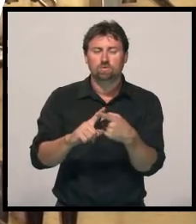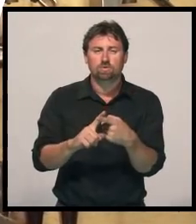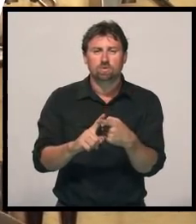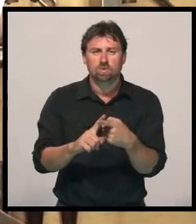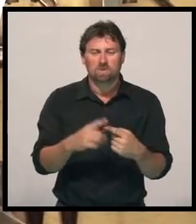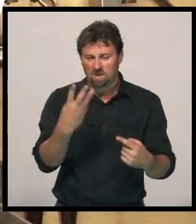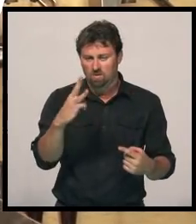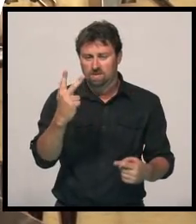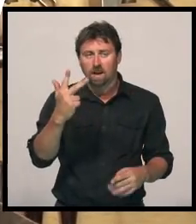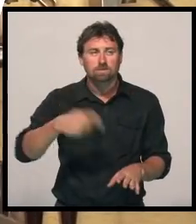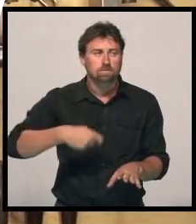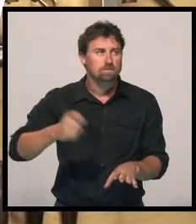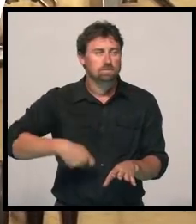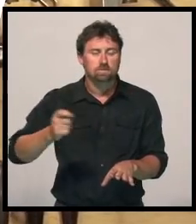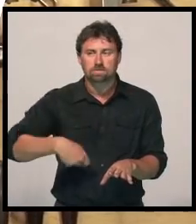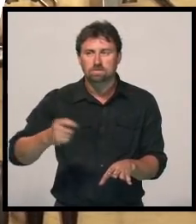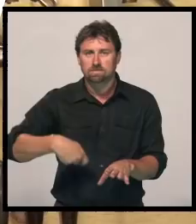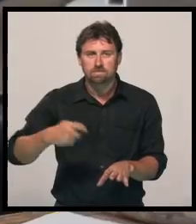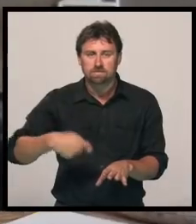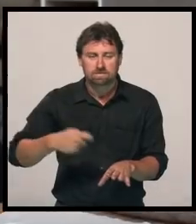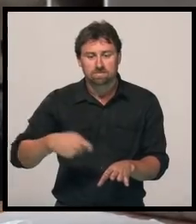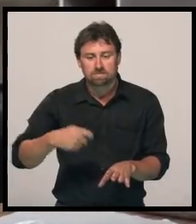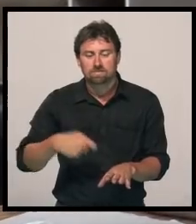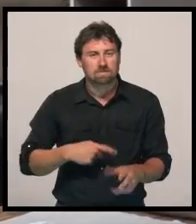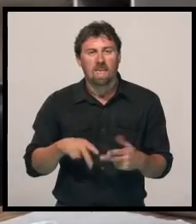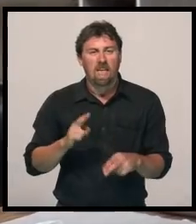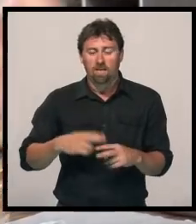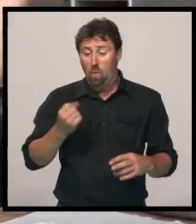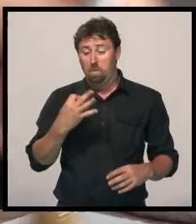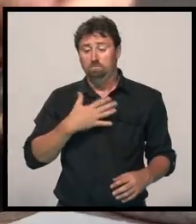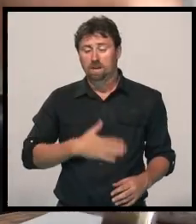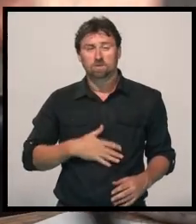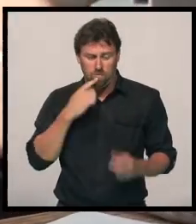passes of the knife. So, you just can't rush it because you'll ruin your bit of veneer.